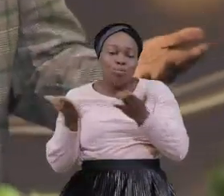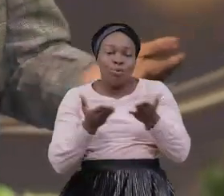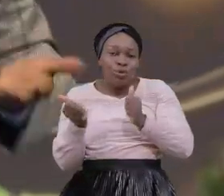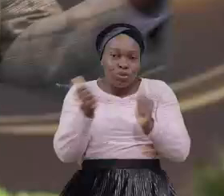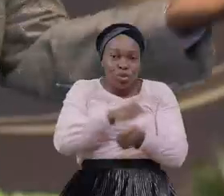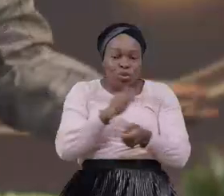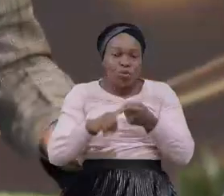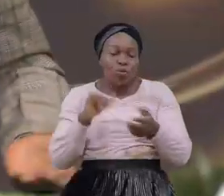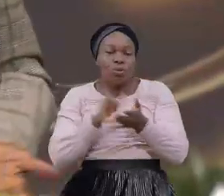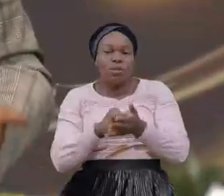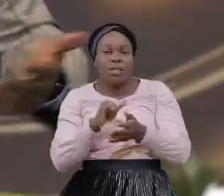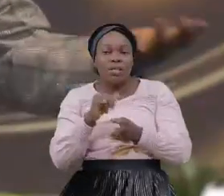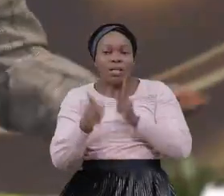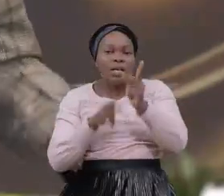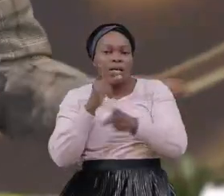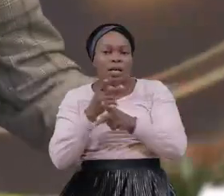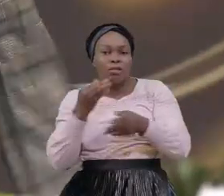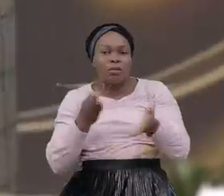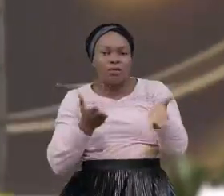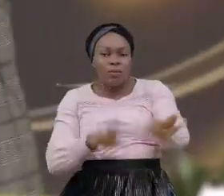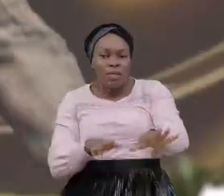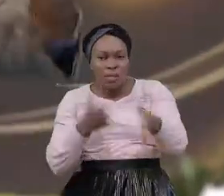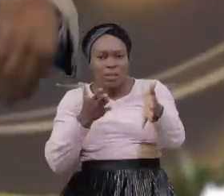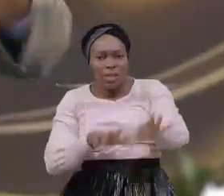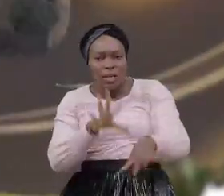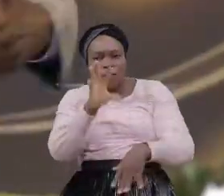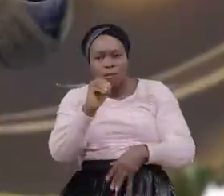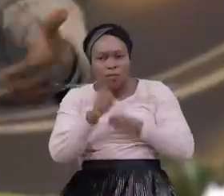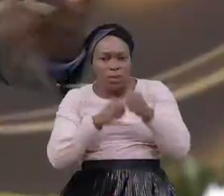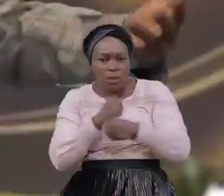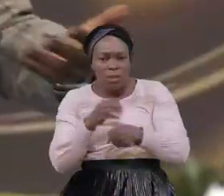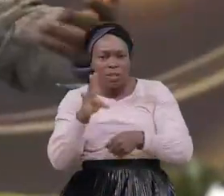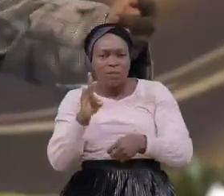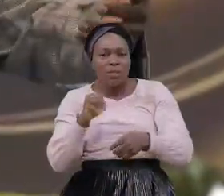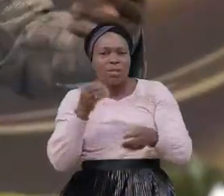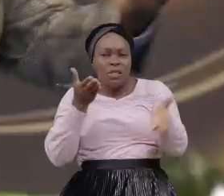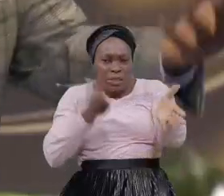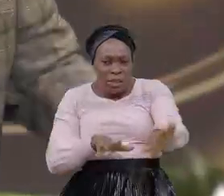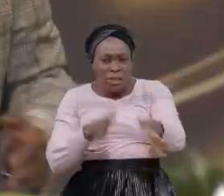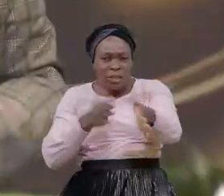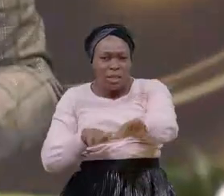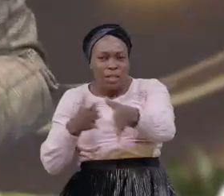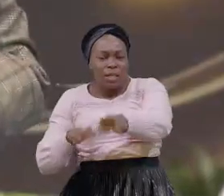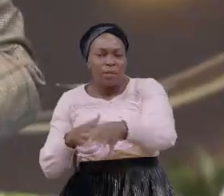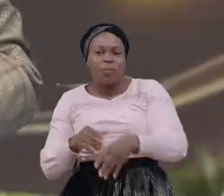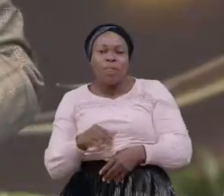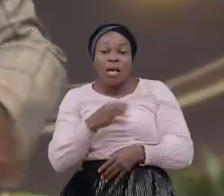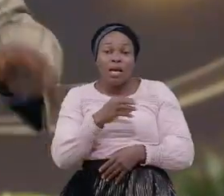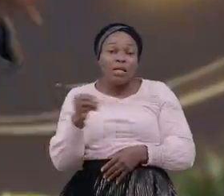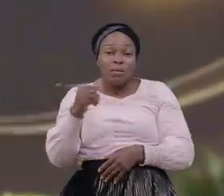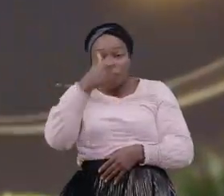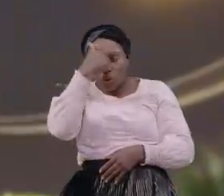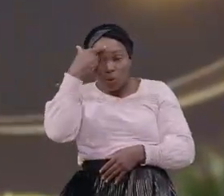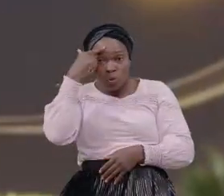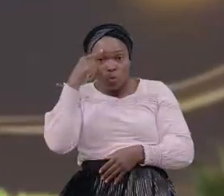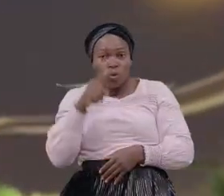death that you die at 50, at 60, at 70. Because after you've got all the wisdom you need to have, and